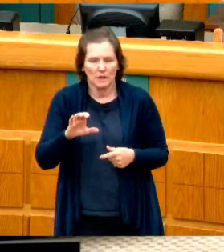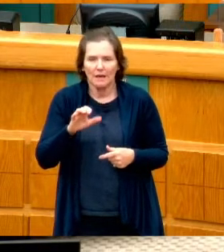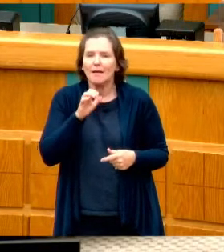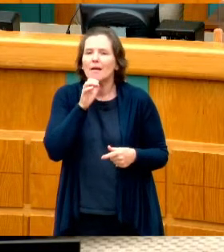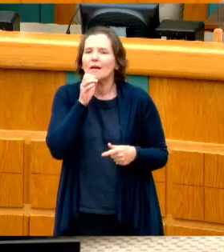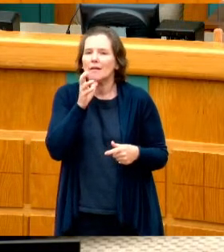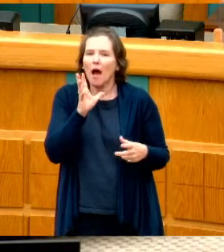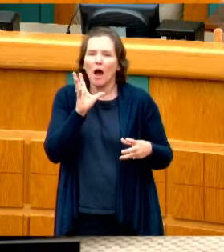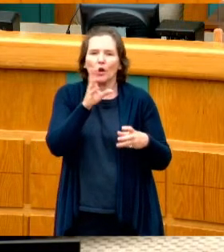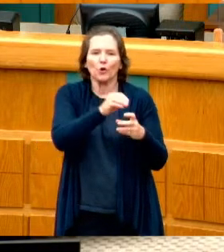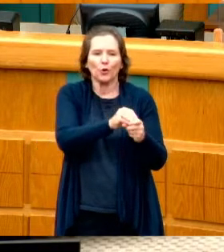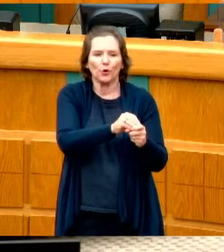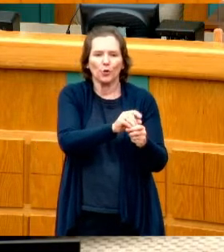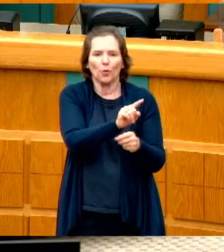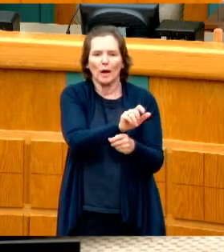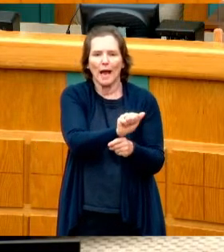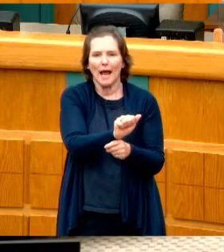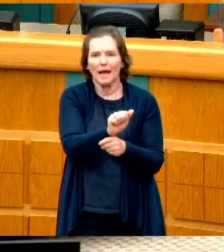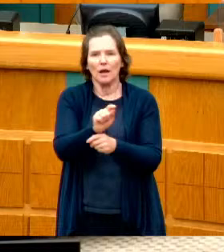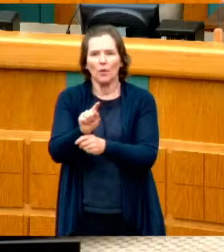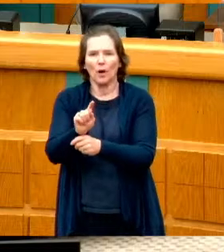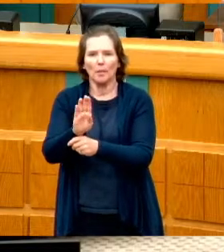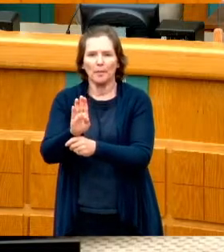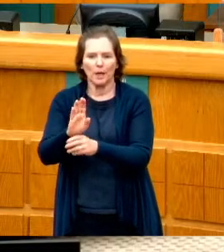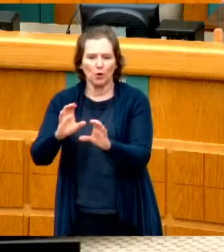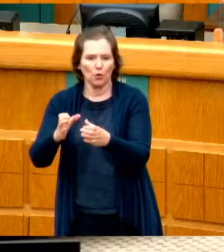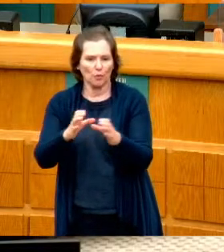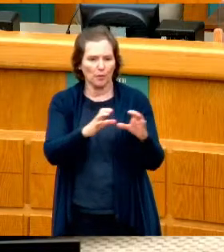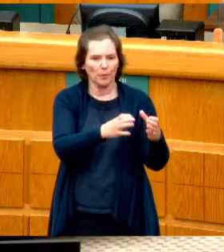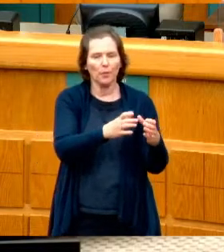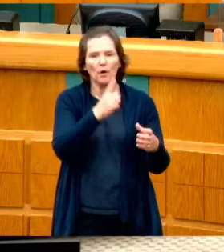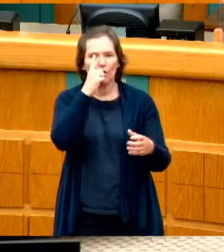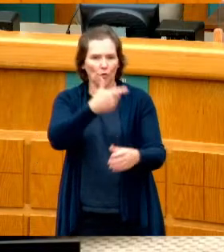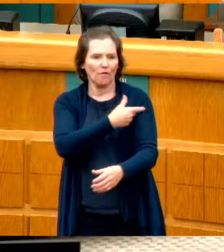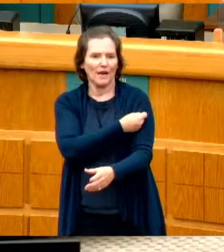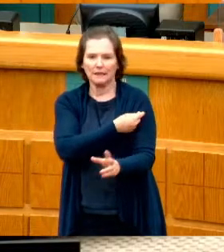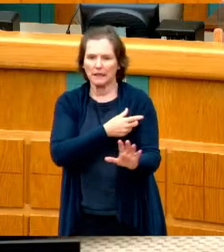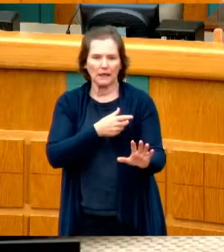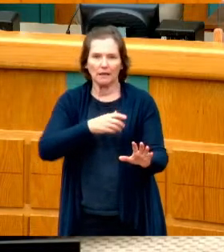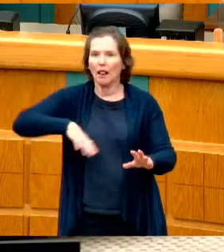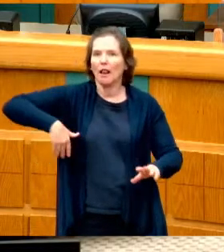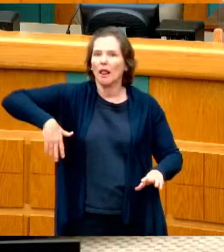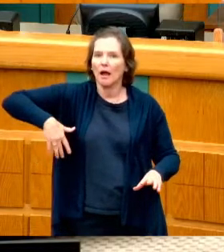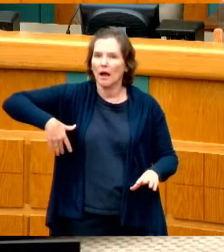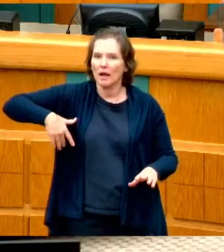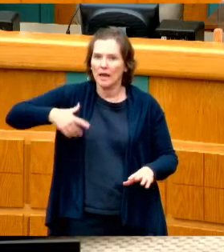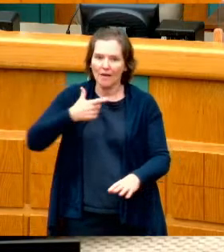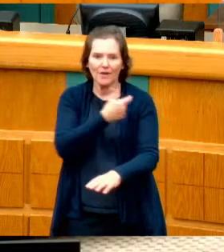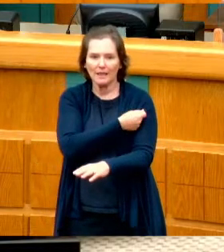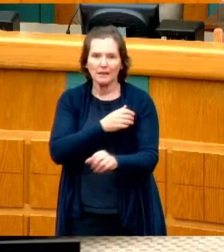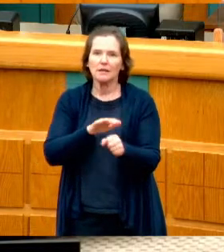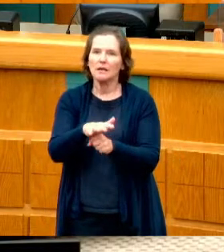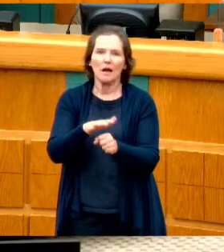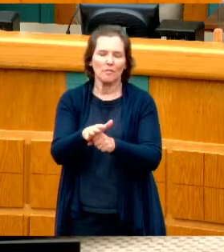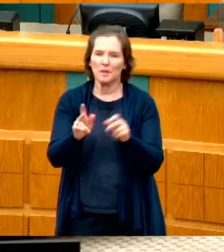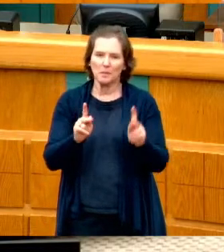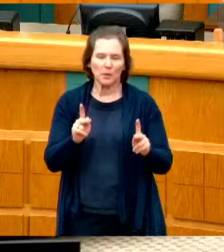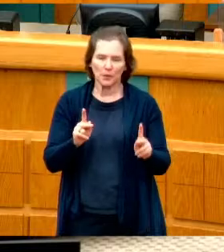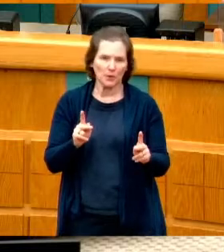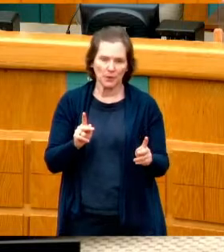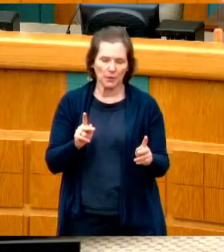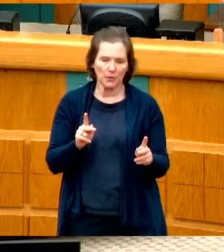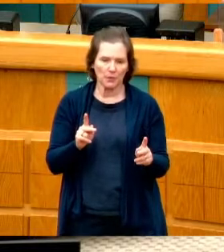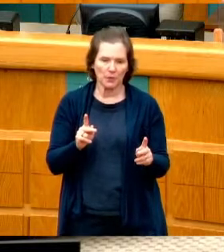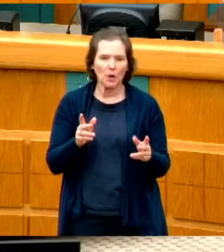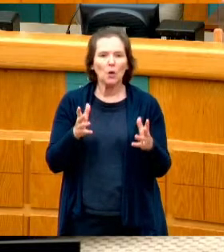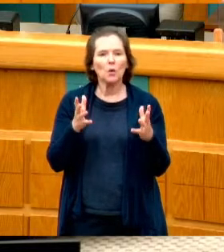1B. And so we want all patrons to feel safe when they come into city facilities. And then also, just as important, we